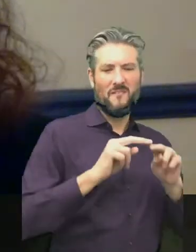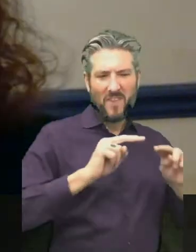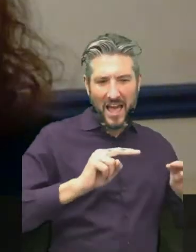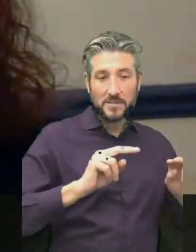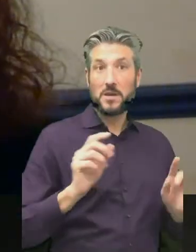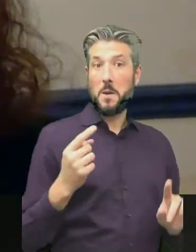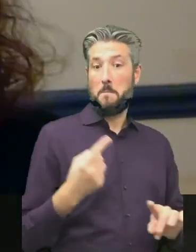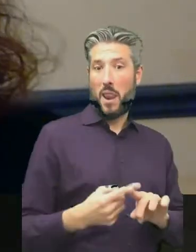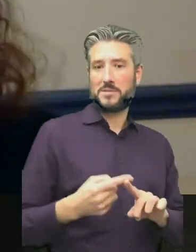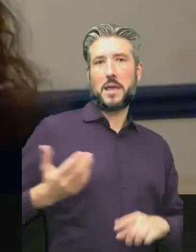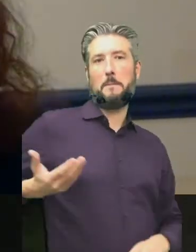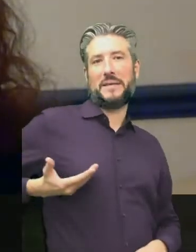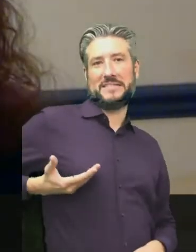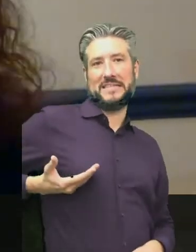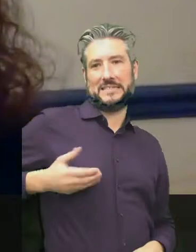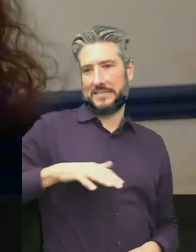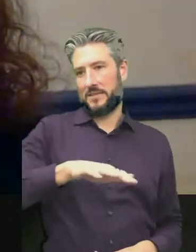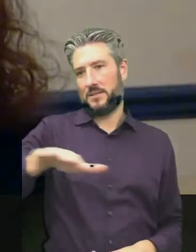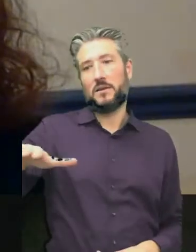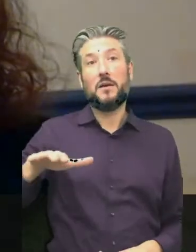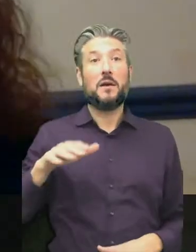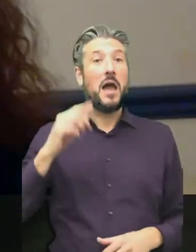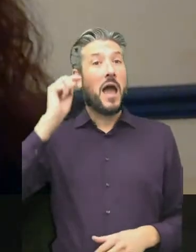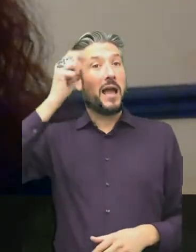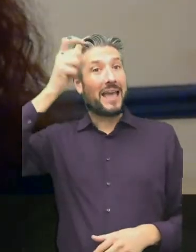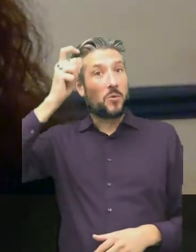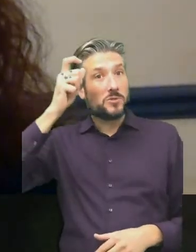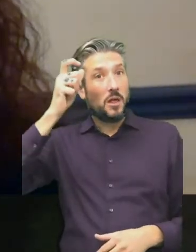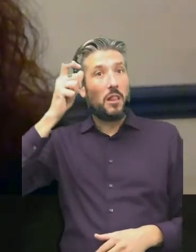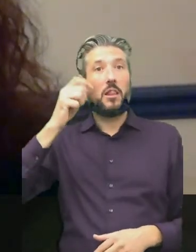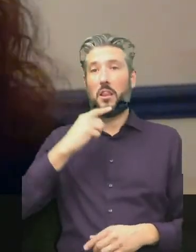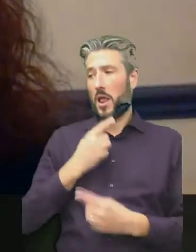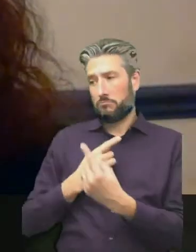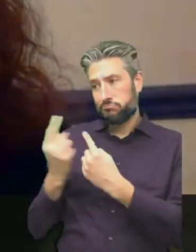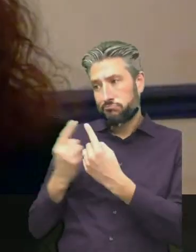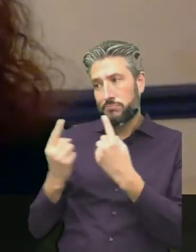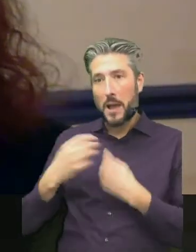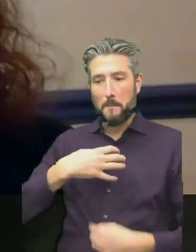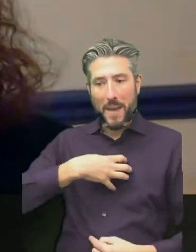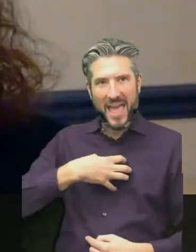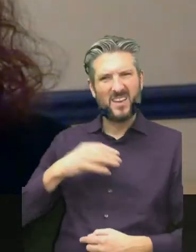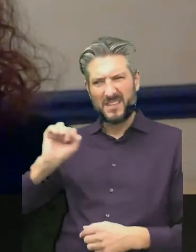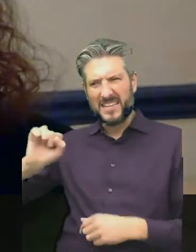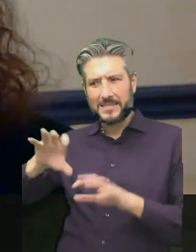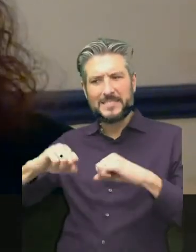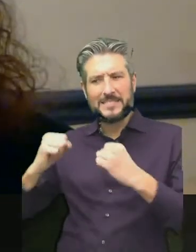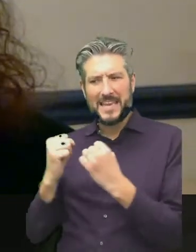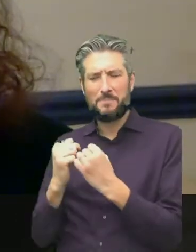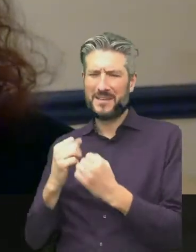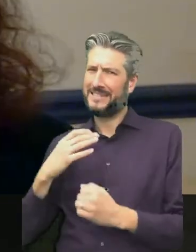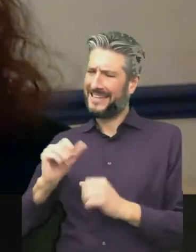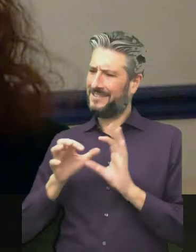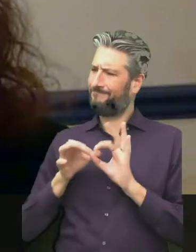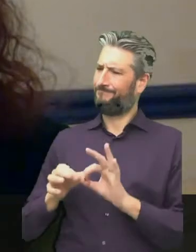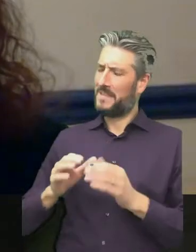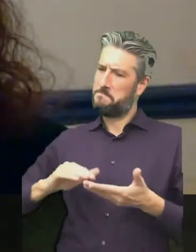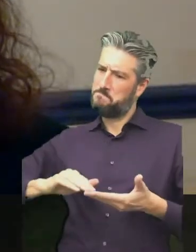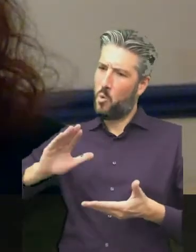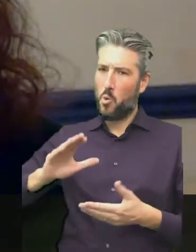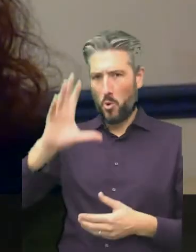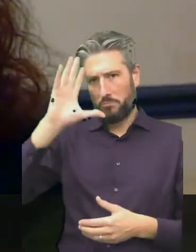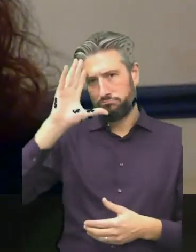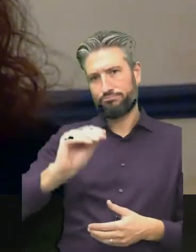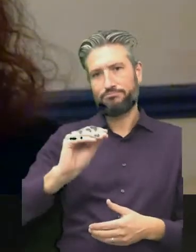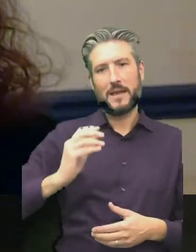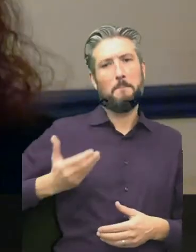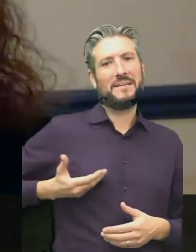something that councils, working together with the Mayor and the Mayor's team, really needs to get more messaging out there, because the more we're